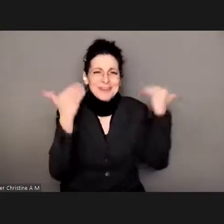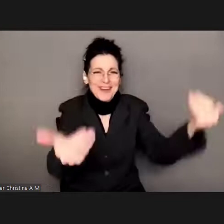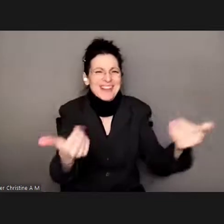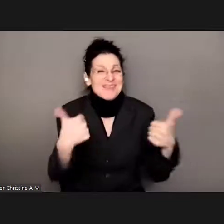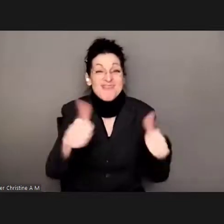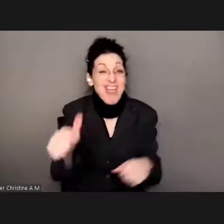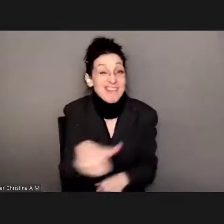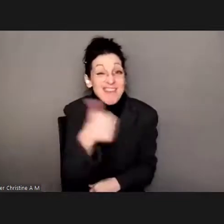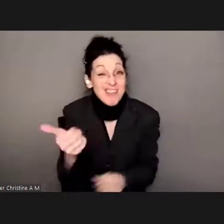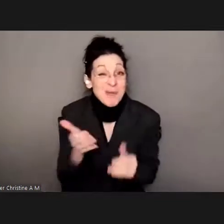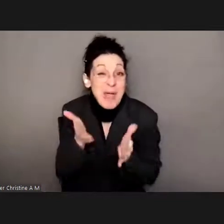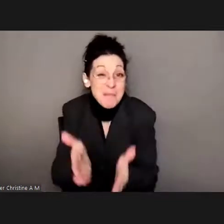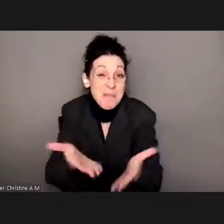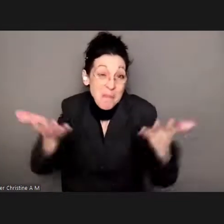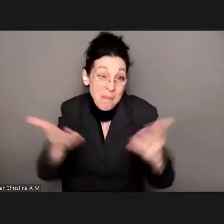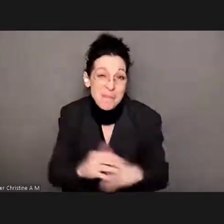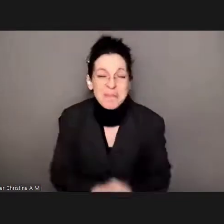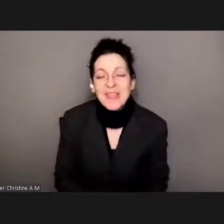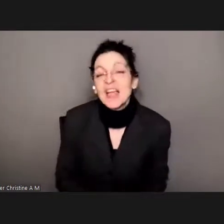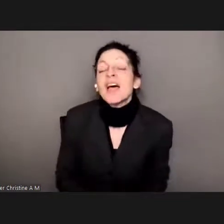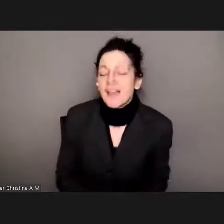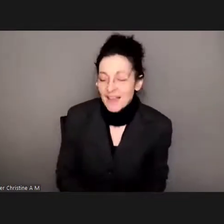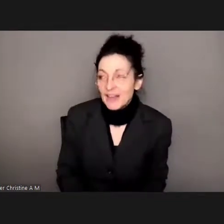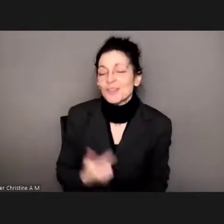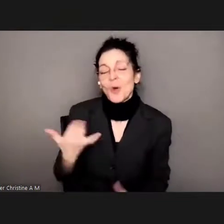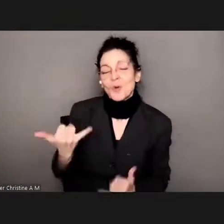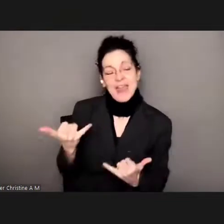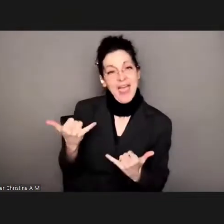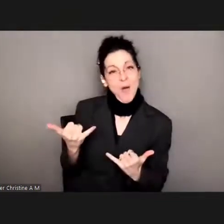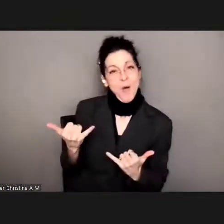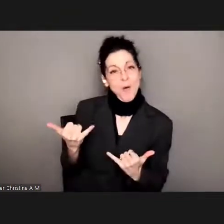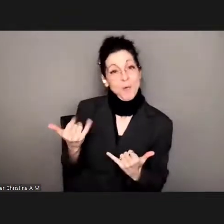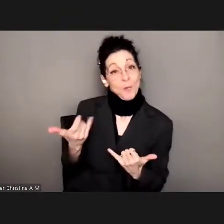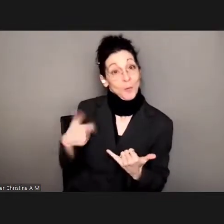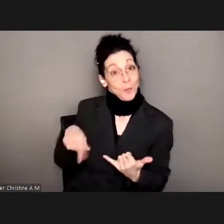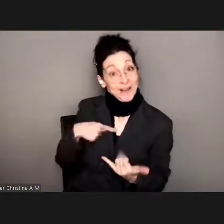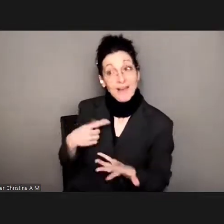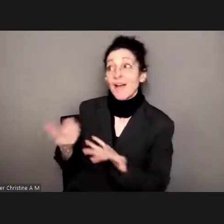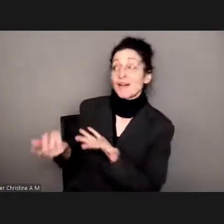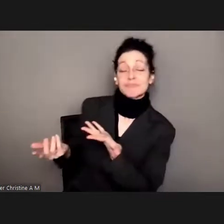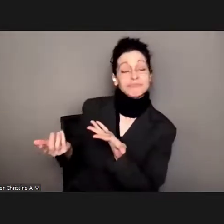again. So while we're having this